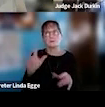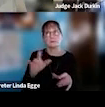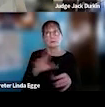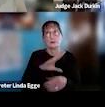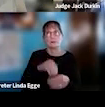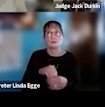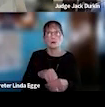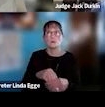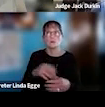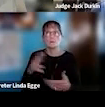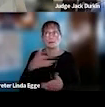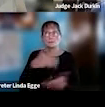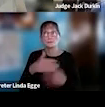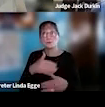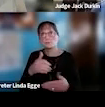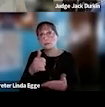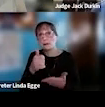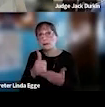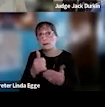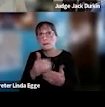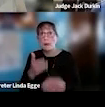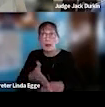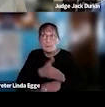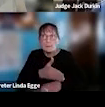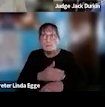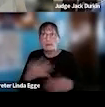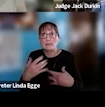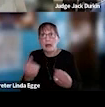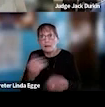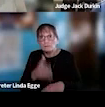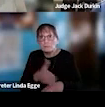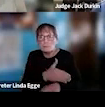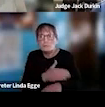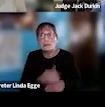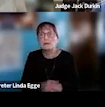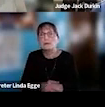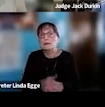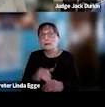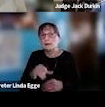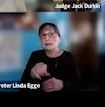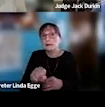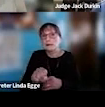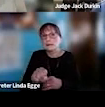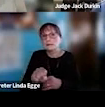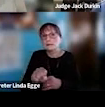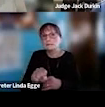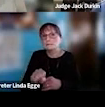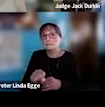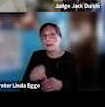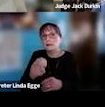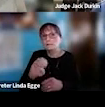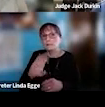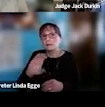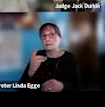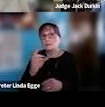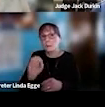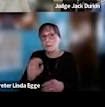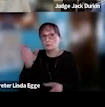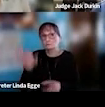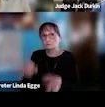social determinants of health are improving. So, you know, is the echo for the